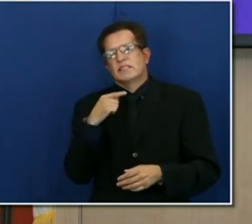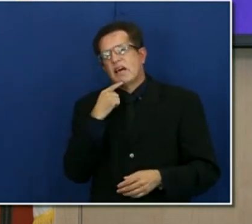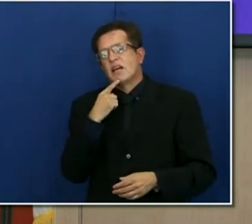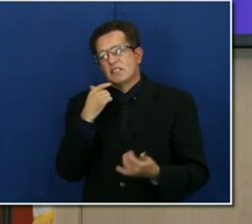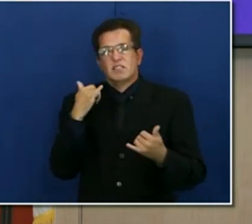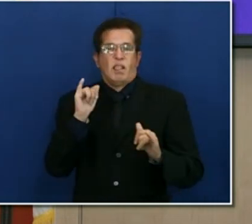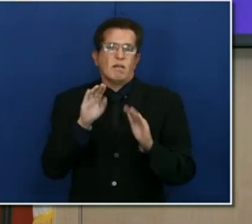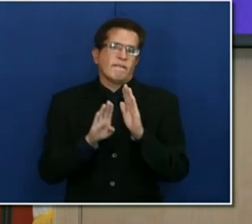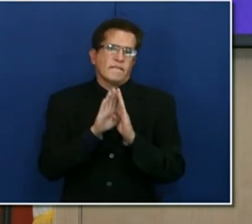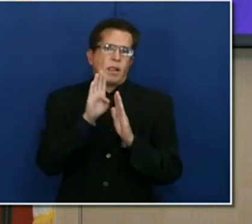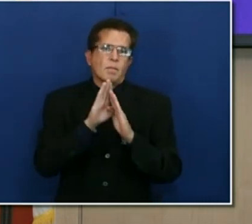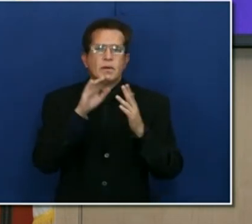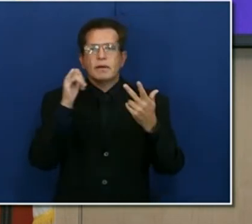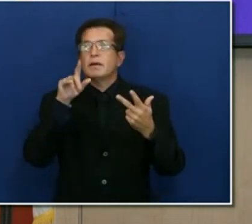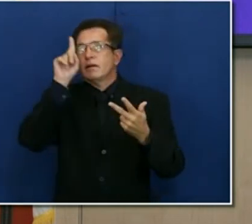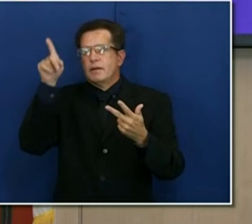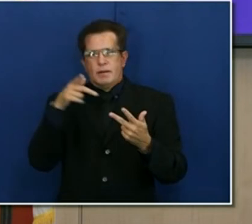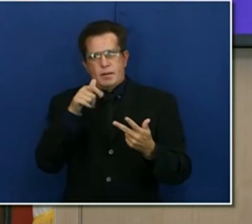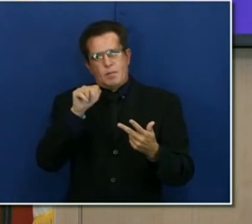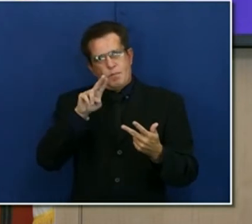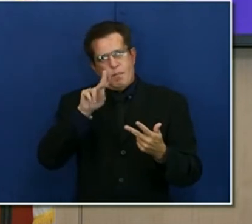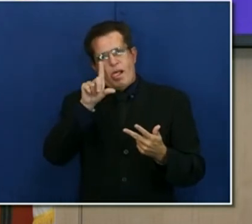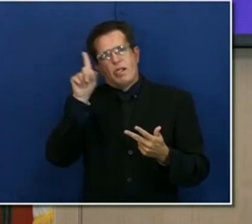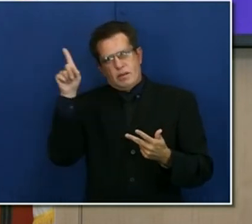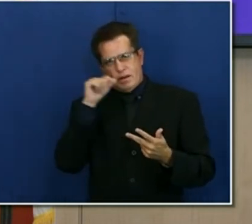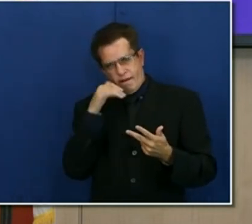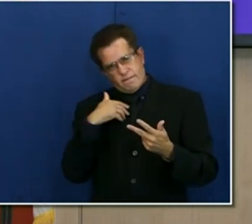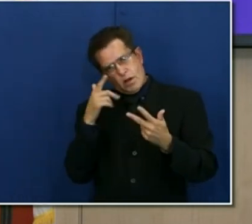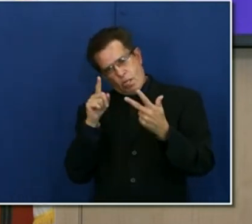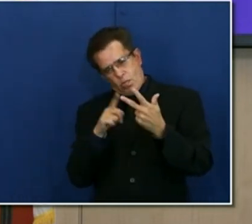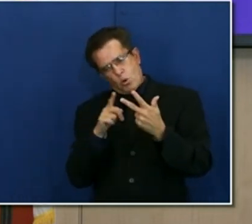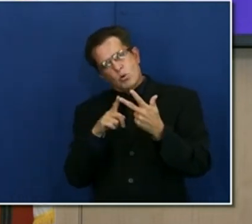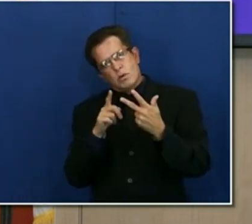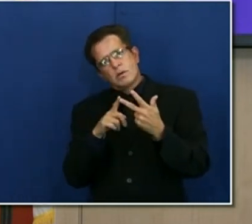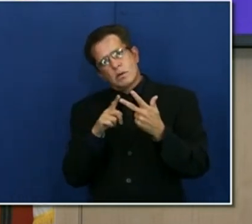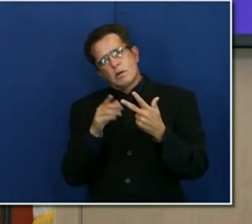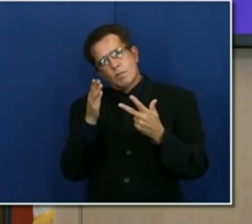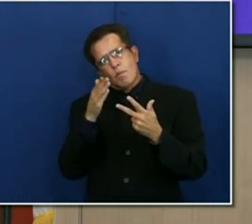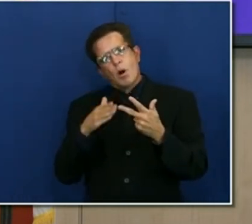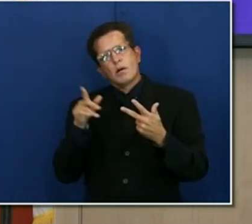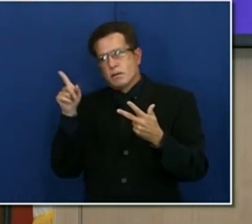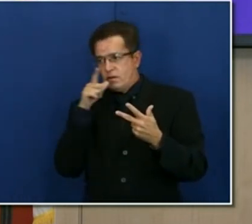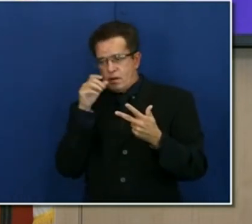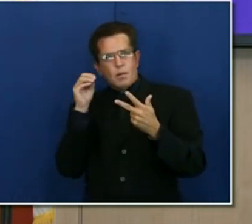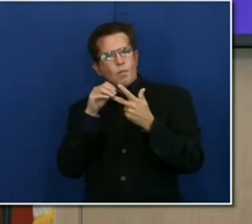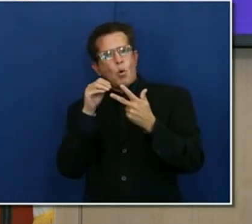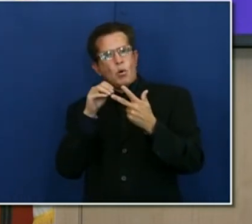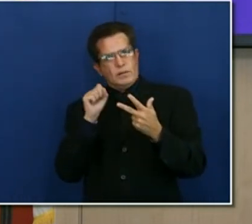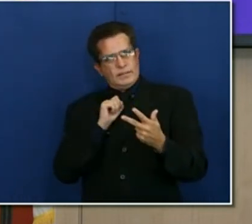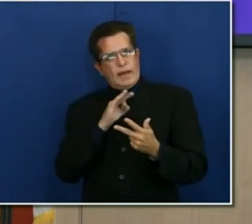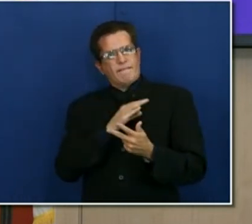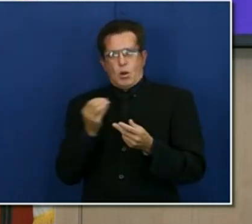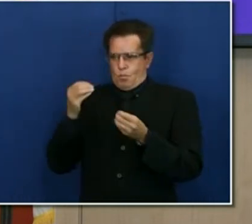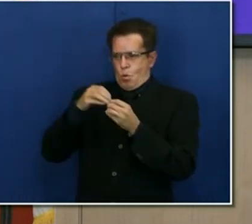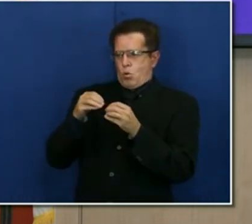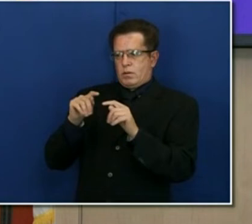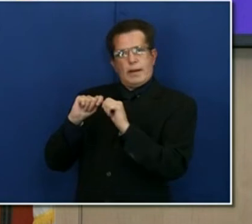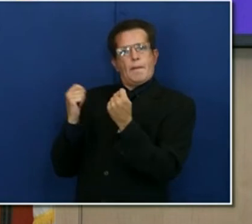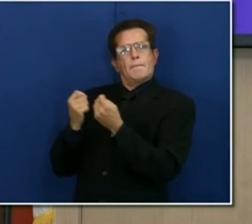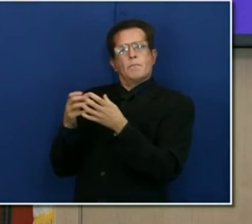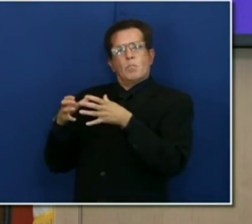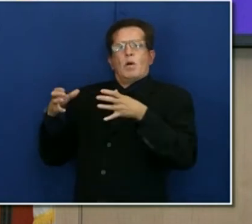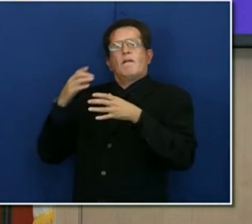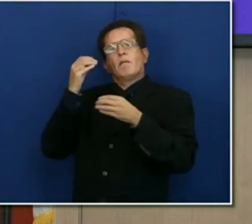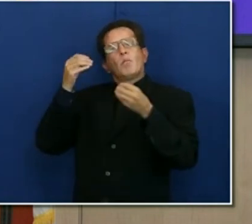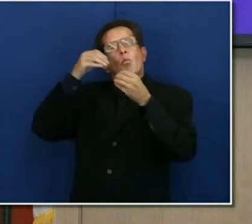I think there was one third piece of that that Dr. Wooten mentioned that had to do with additional staffing for rapid case investigations or something